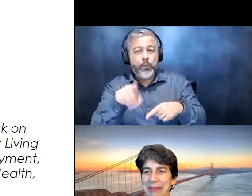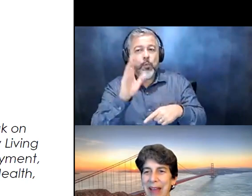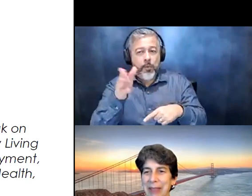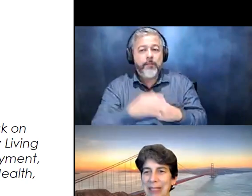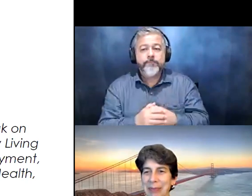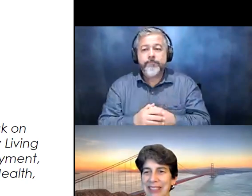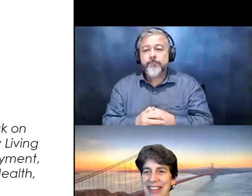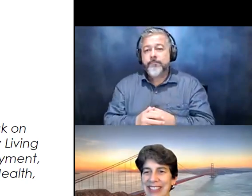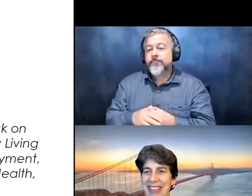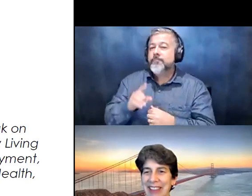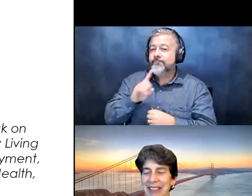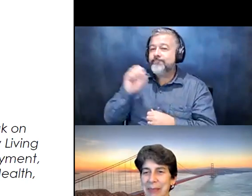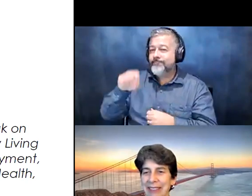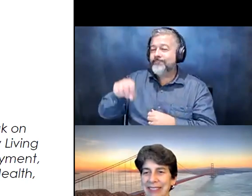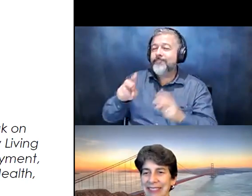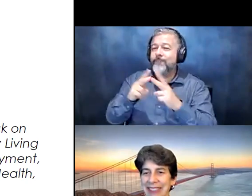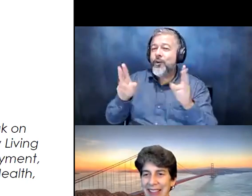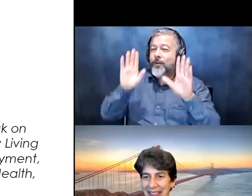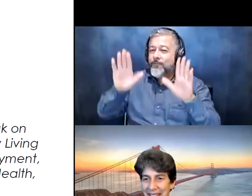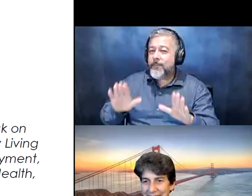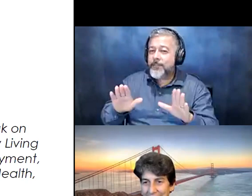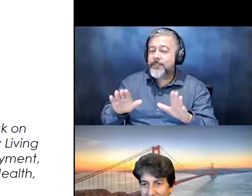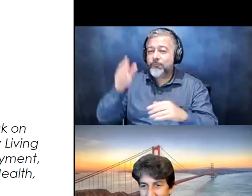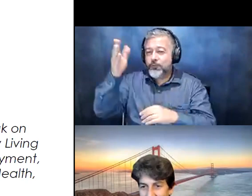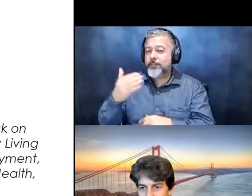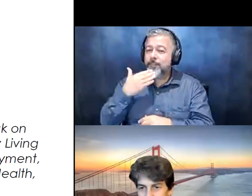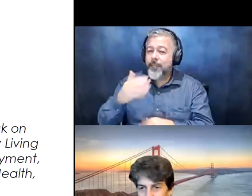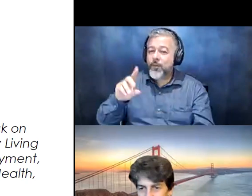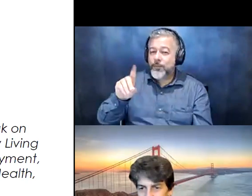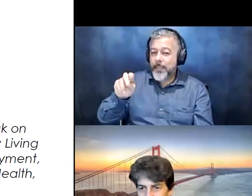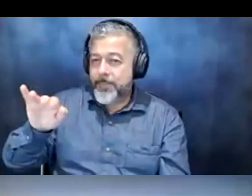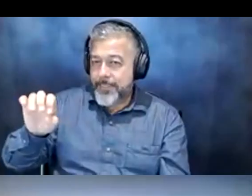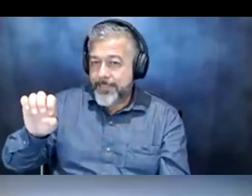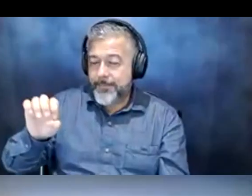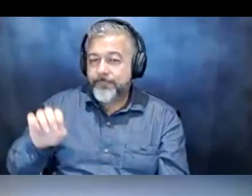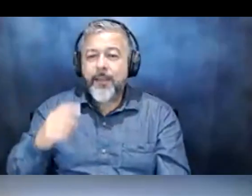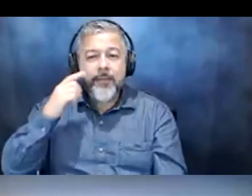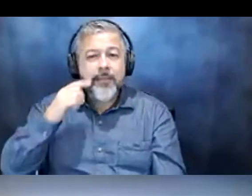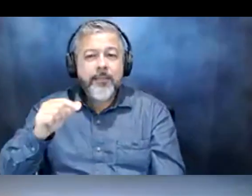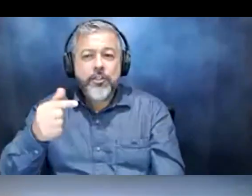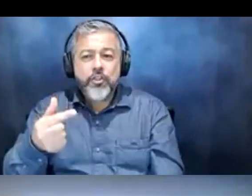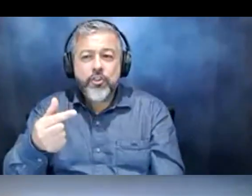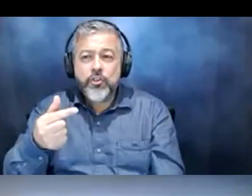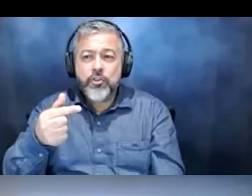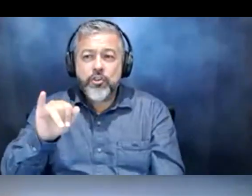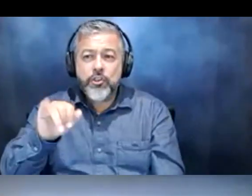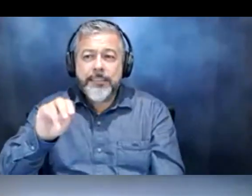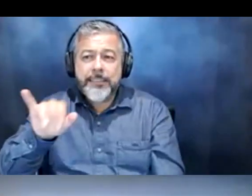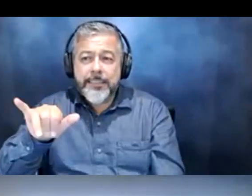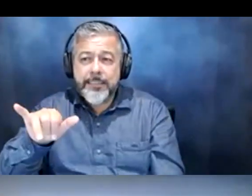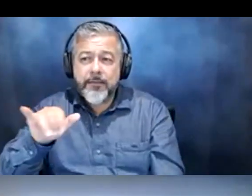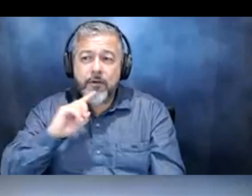Yeah, really fabulous presentation. Thank you, Debbie. I think Janie Whitford, are you trying